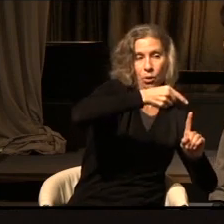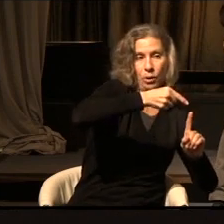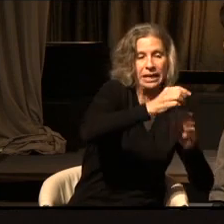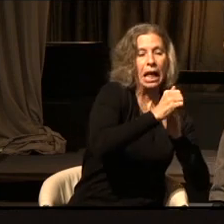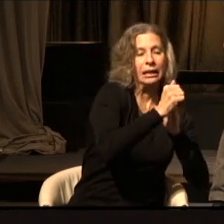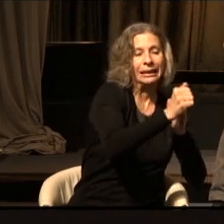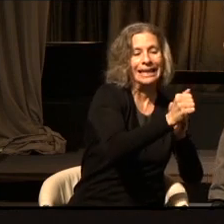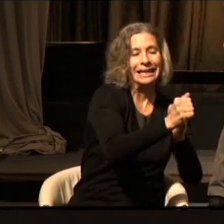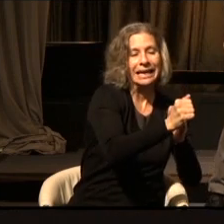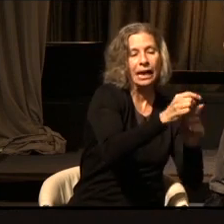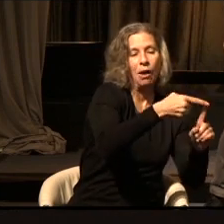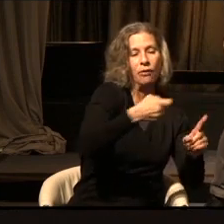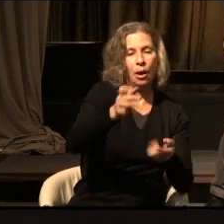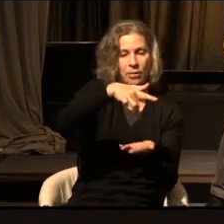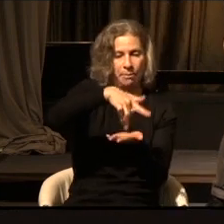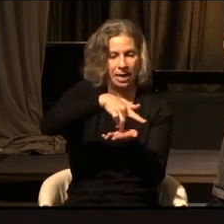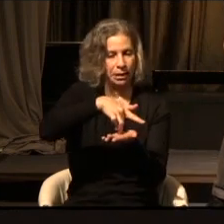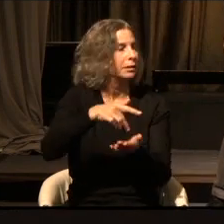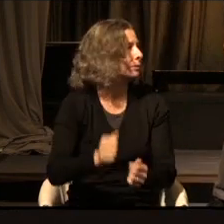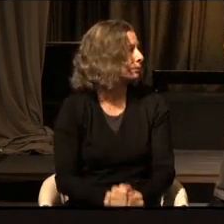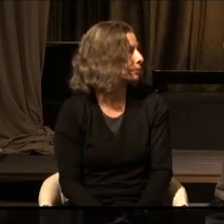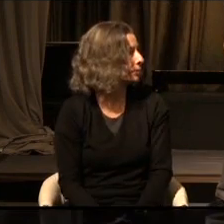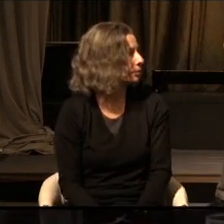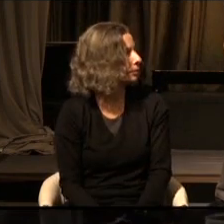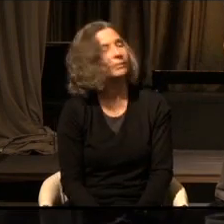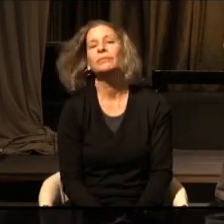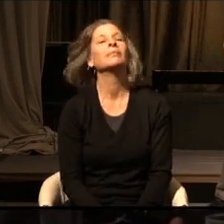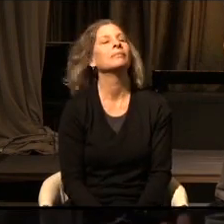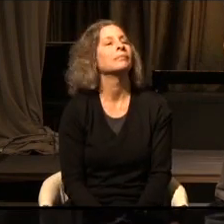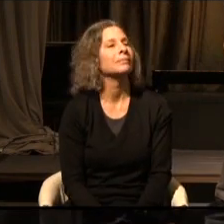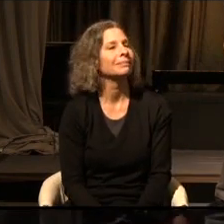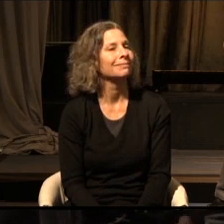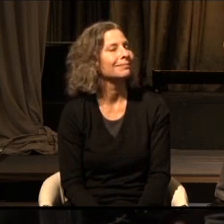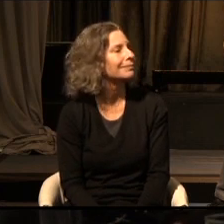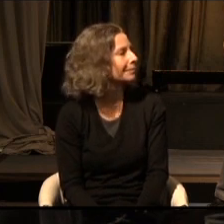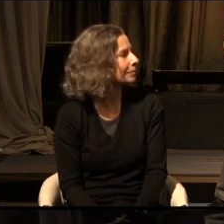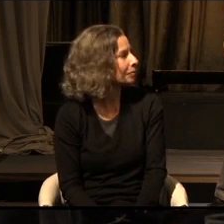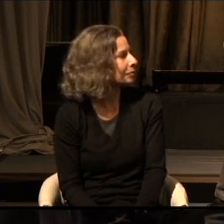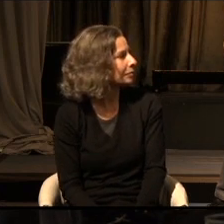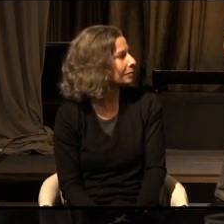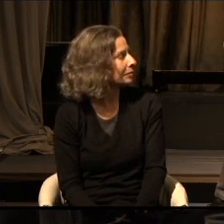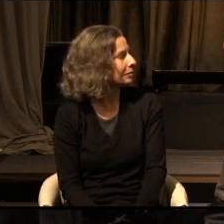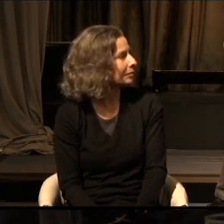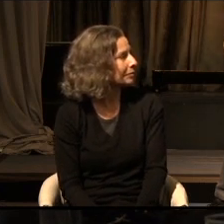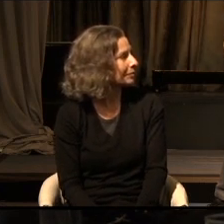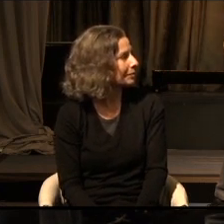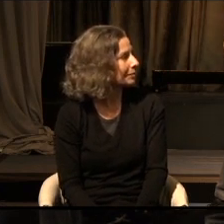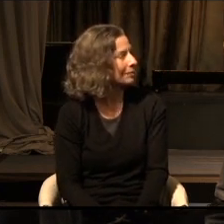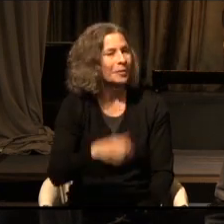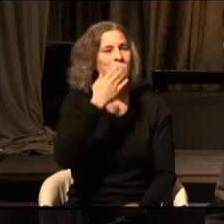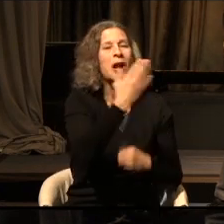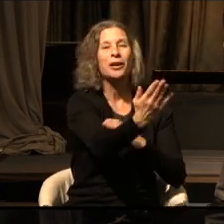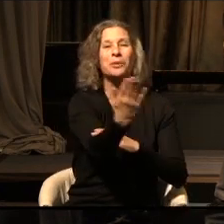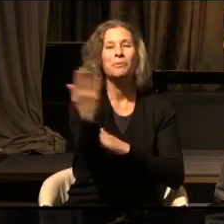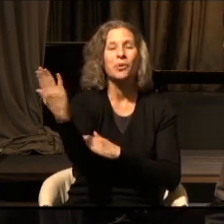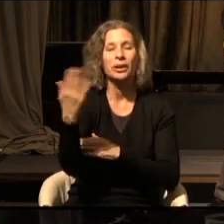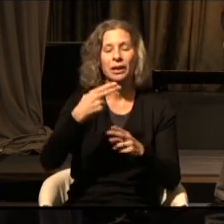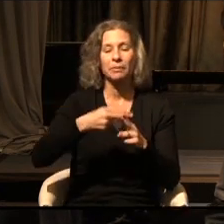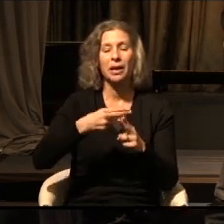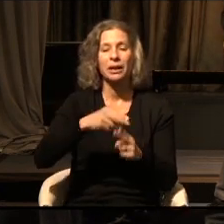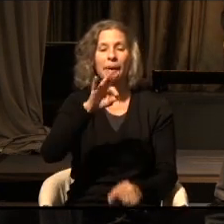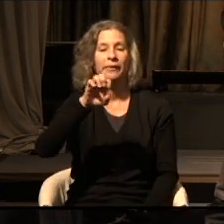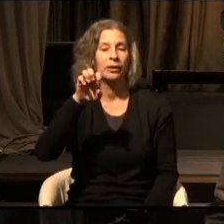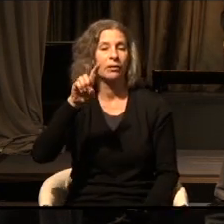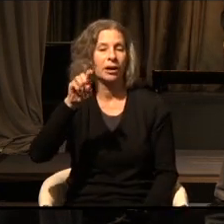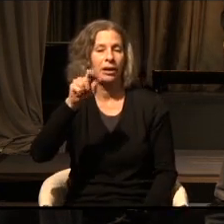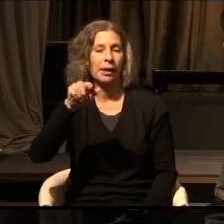the middle. Good Good morning. My name is Brett Elliott. I'm